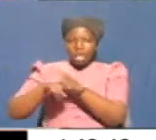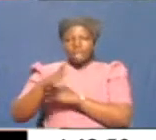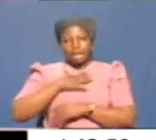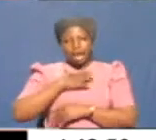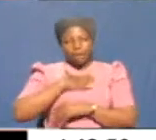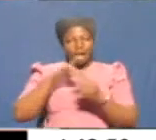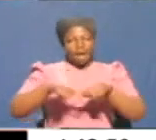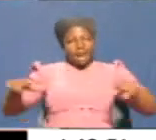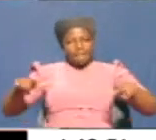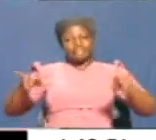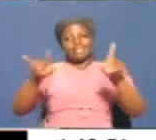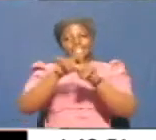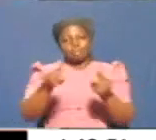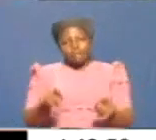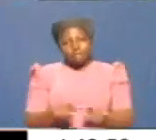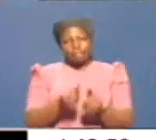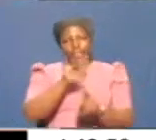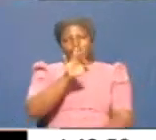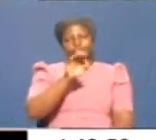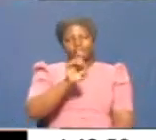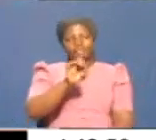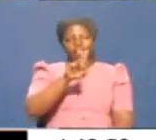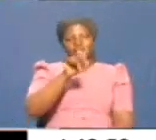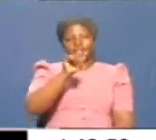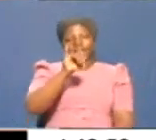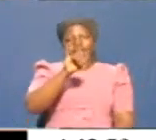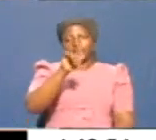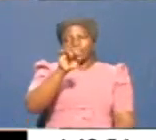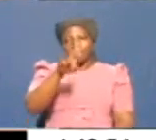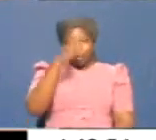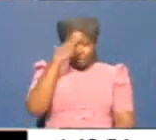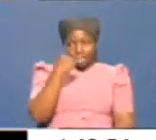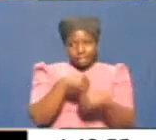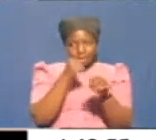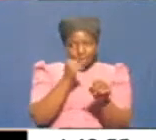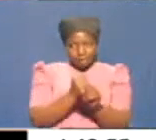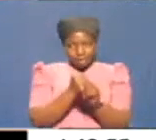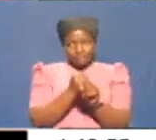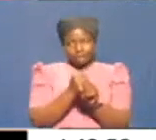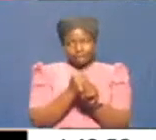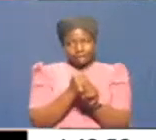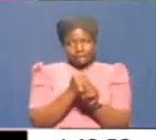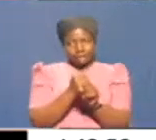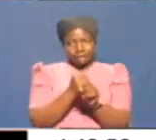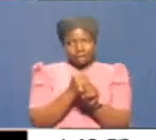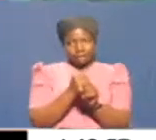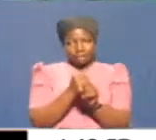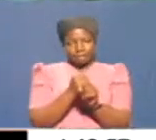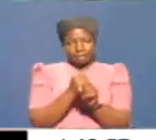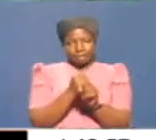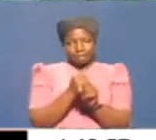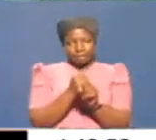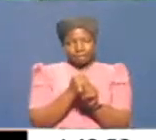cause inatengeneza hiyo waste, tukipeleka kwa mashamba nini zetu zinakuwa, sasa itakuwa organic